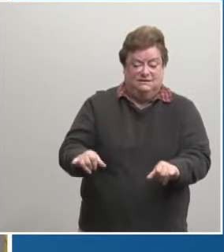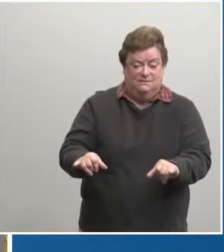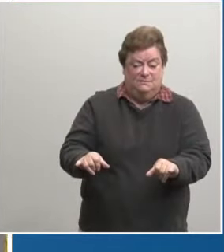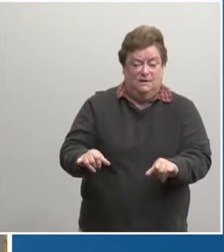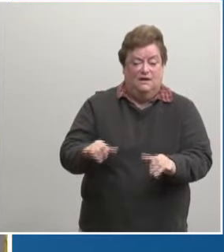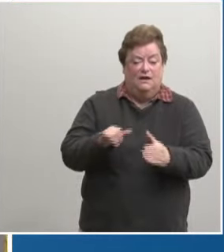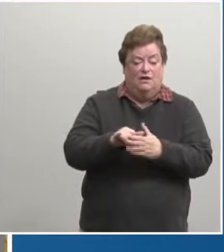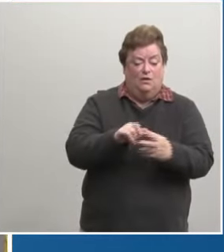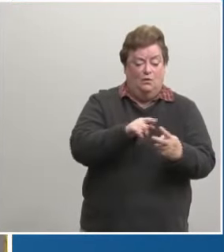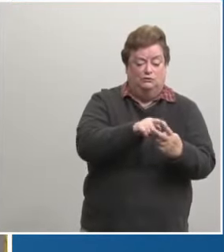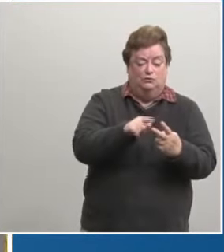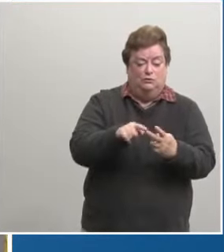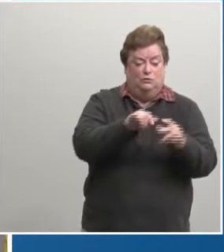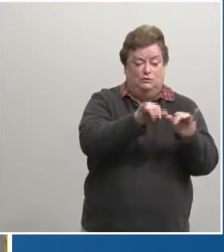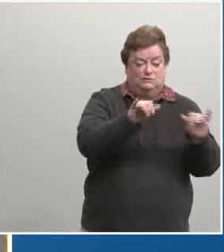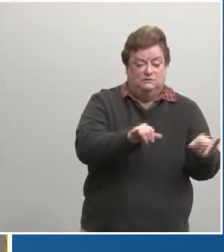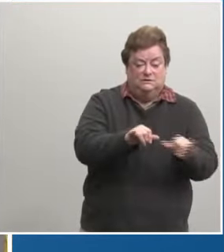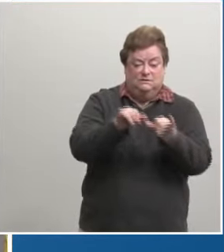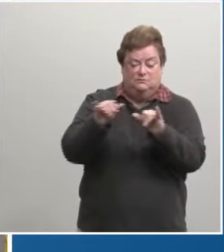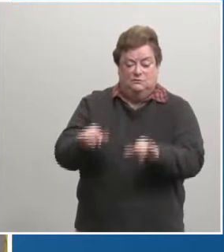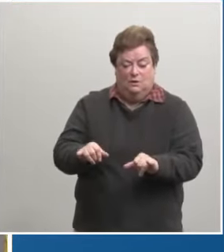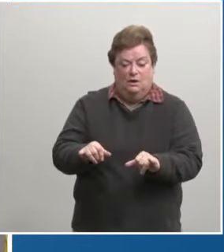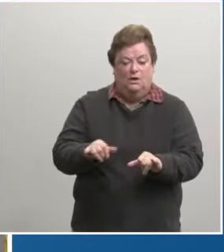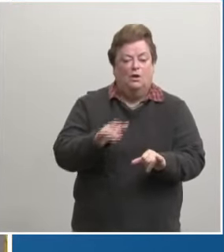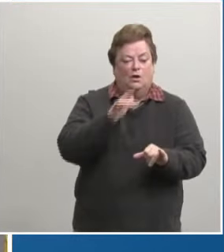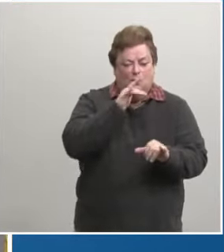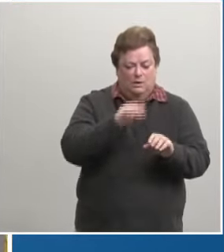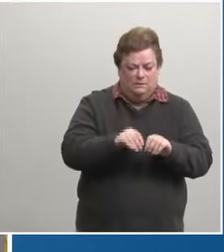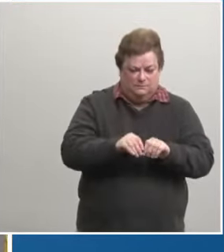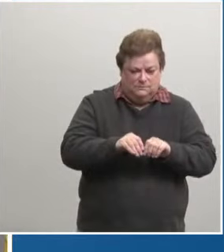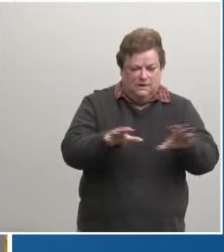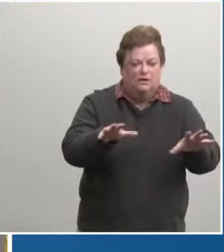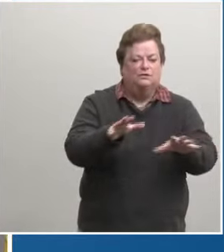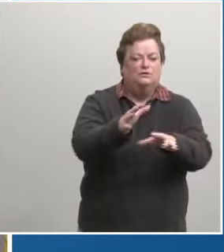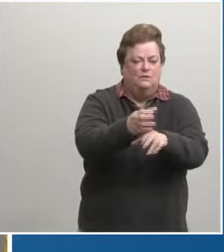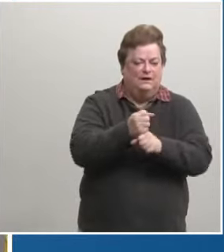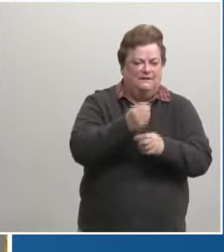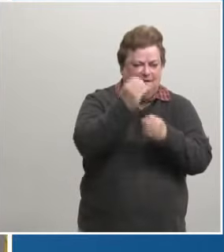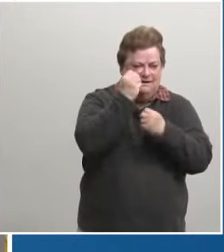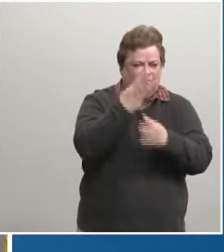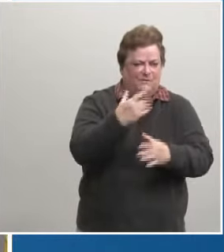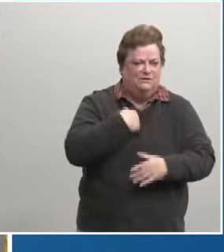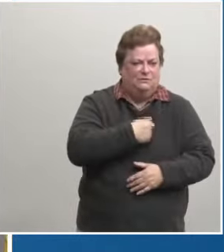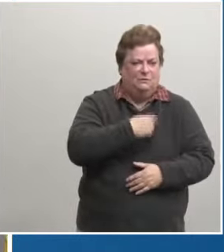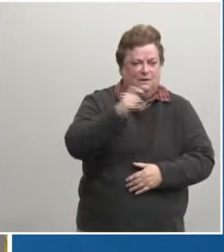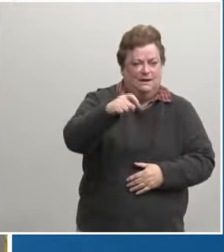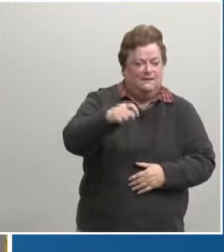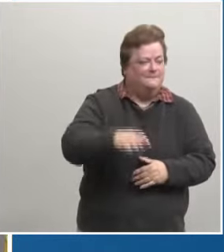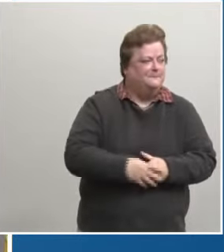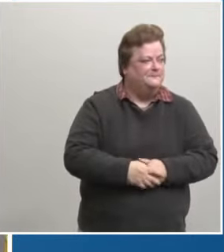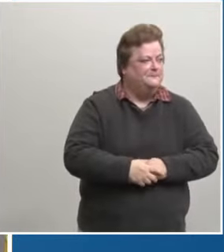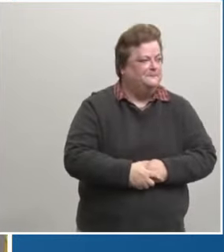two systems will integrate and you do not have to enter the information again. Thank you.